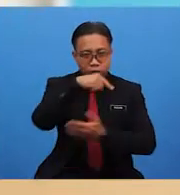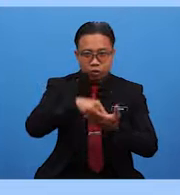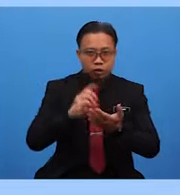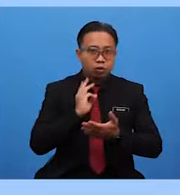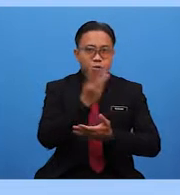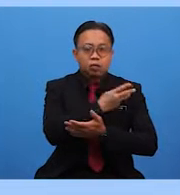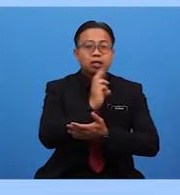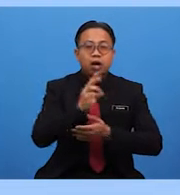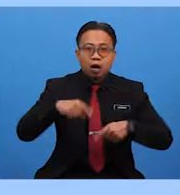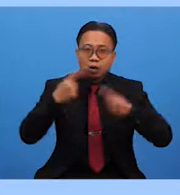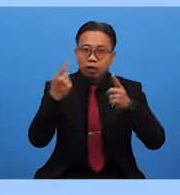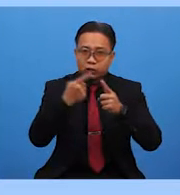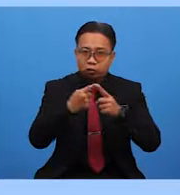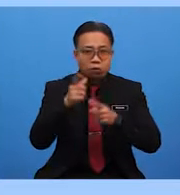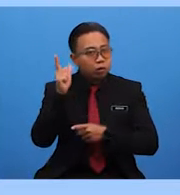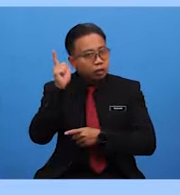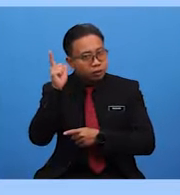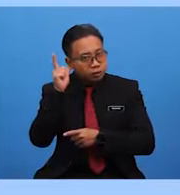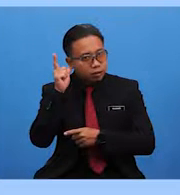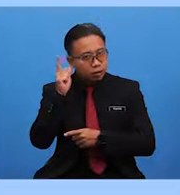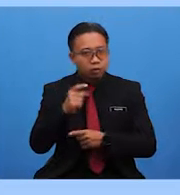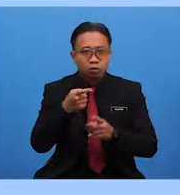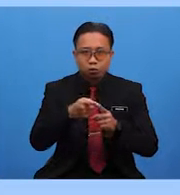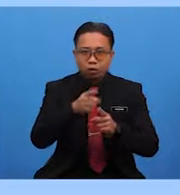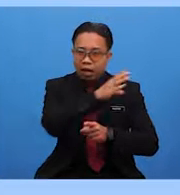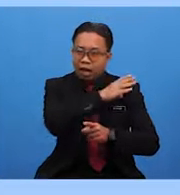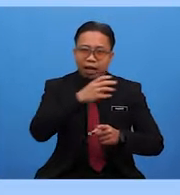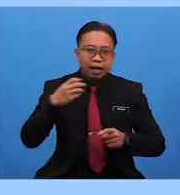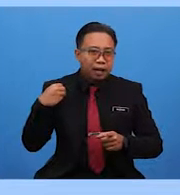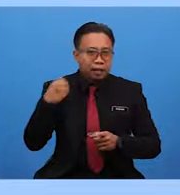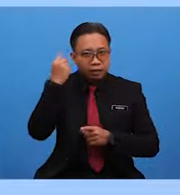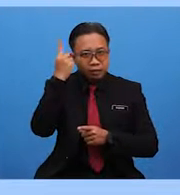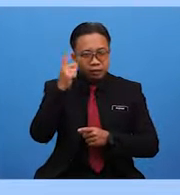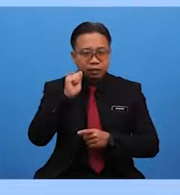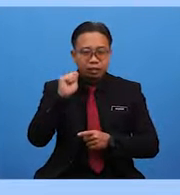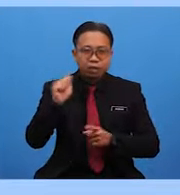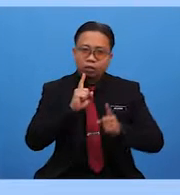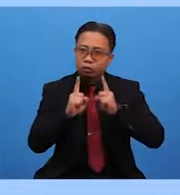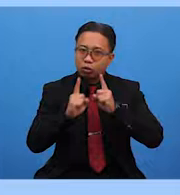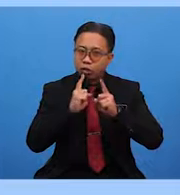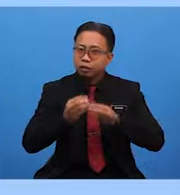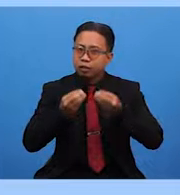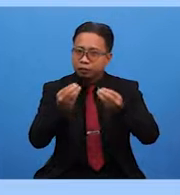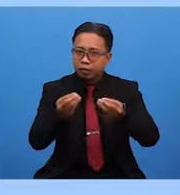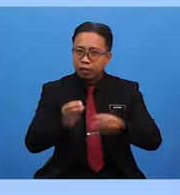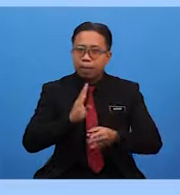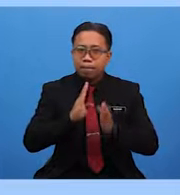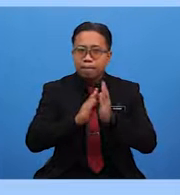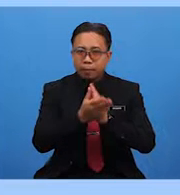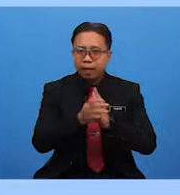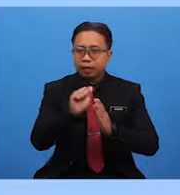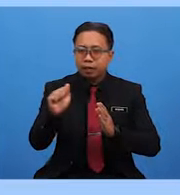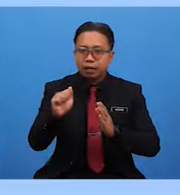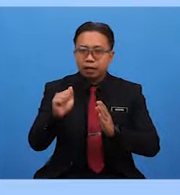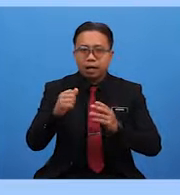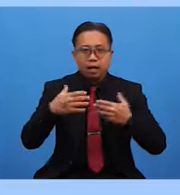to listen to and understand a talk given by a health